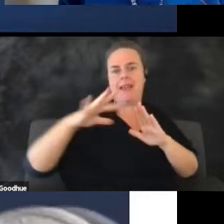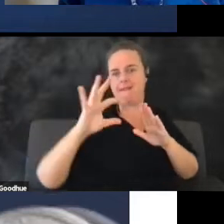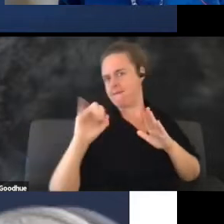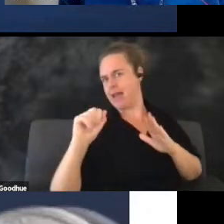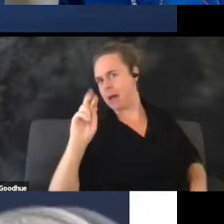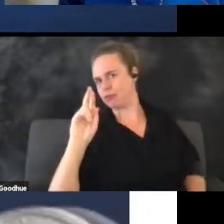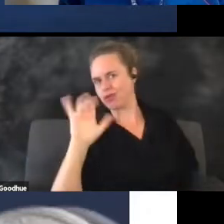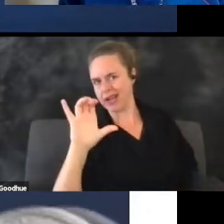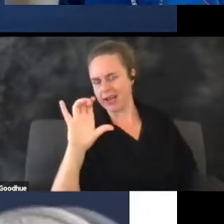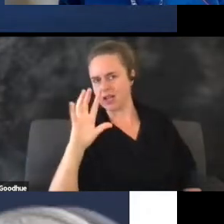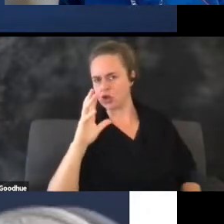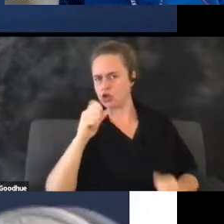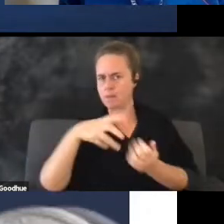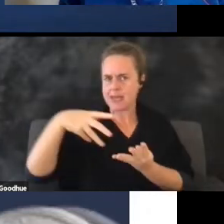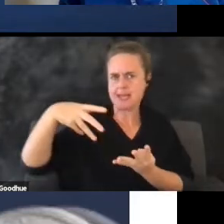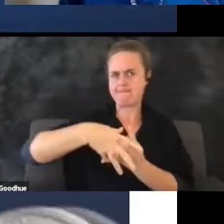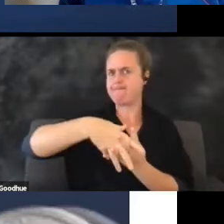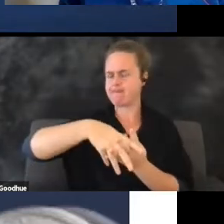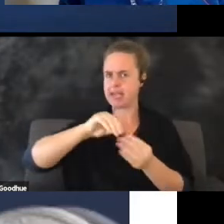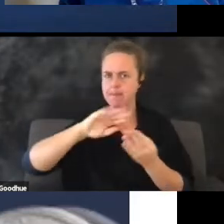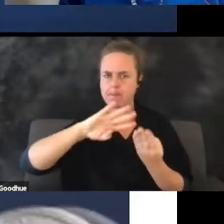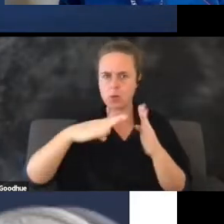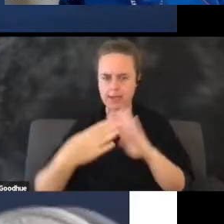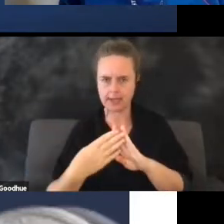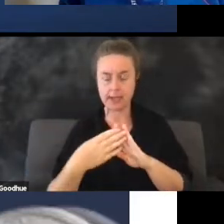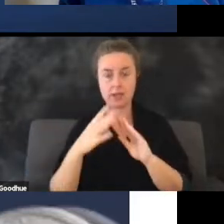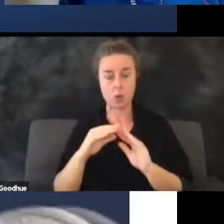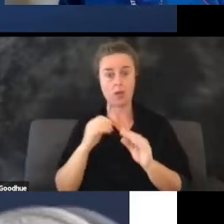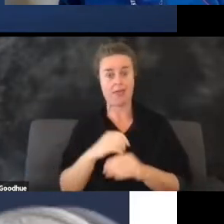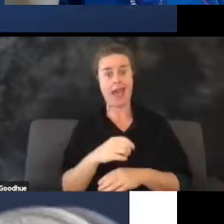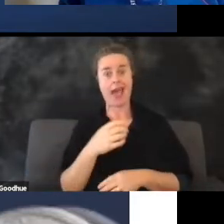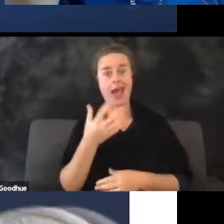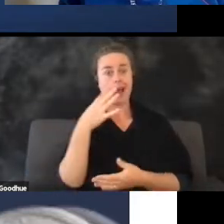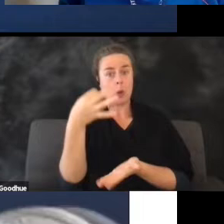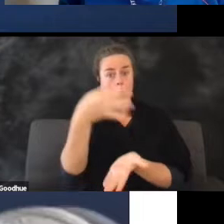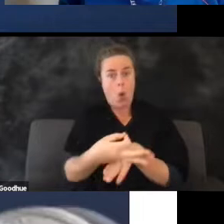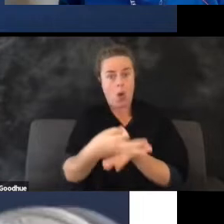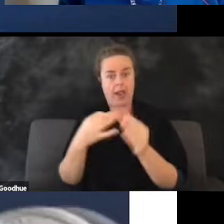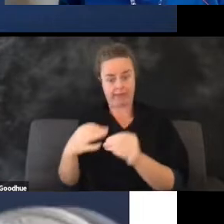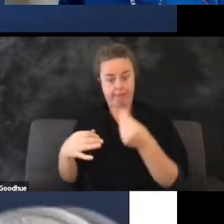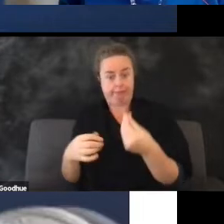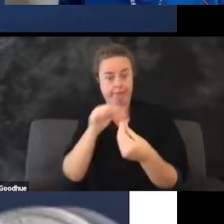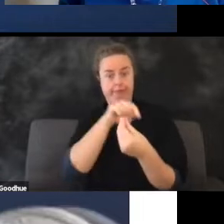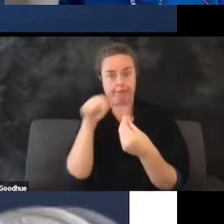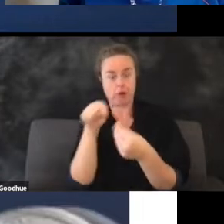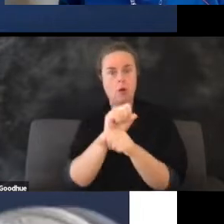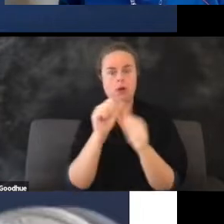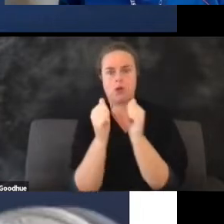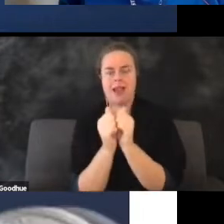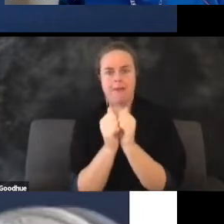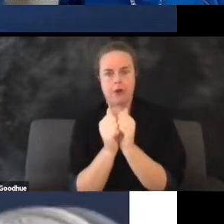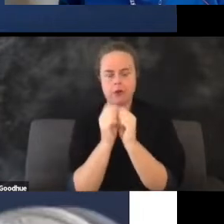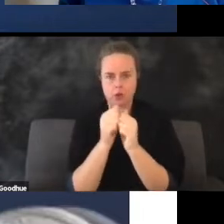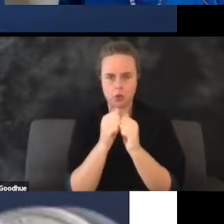In communities where this is happening well, these 2 sides work together to create a safety net that is